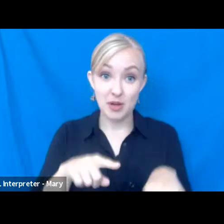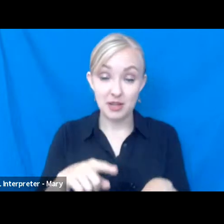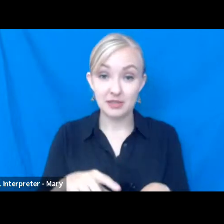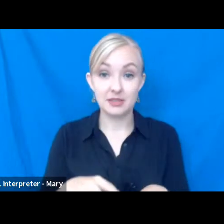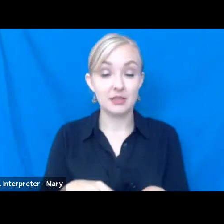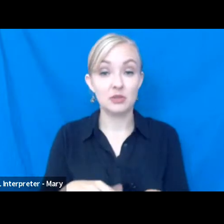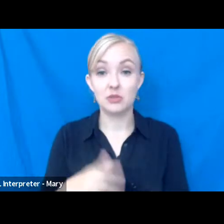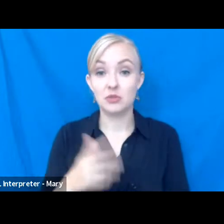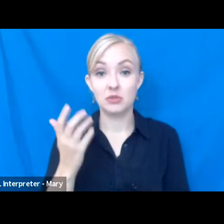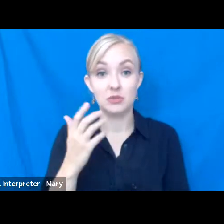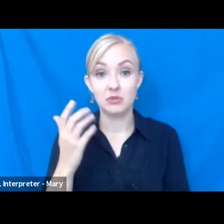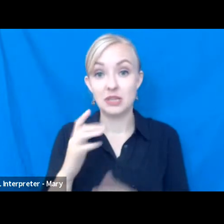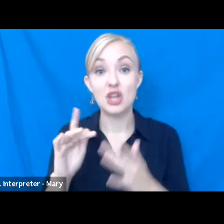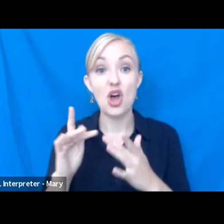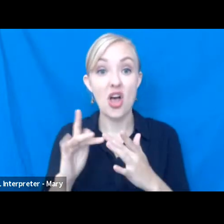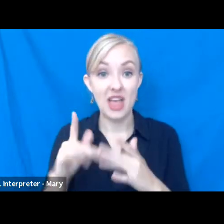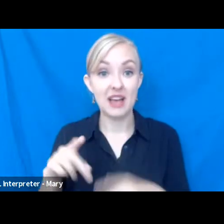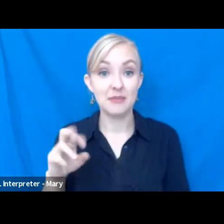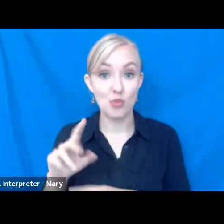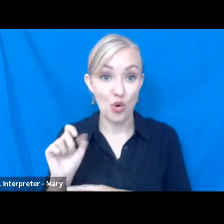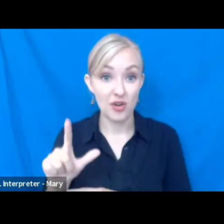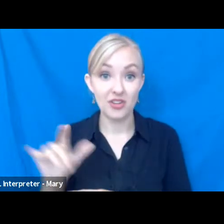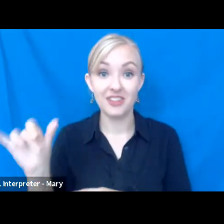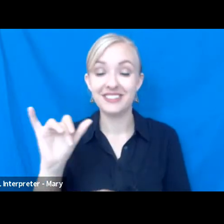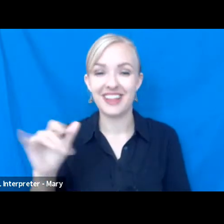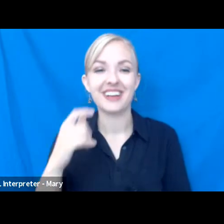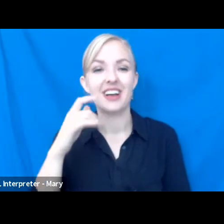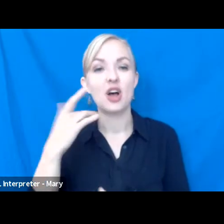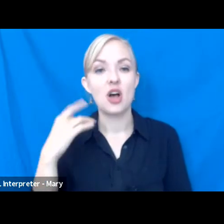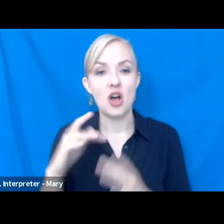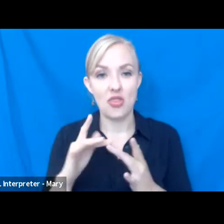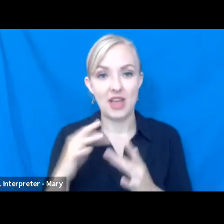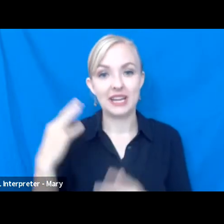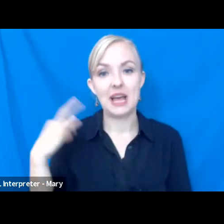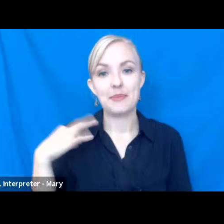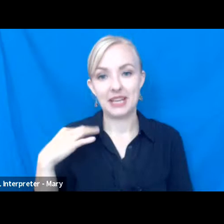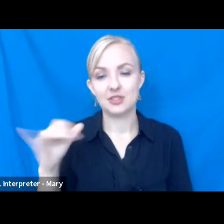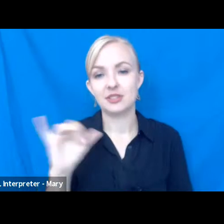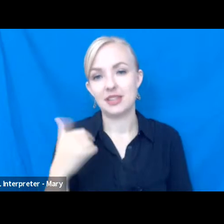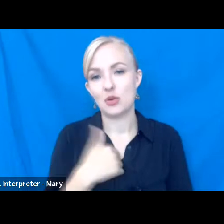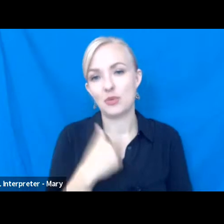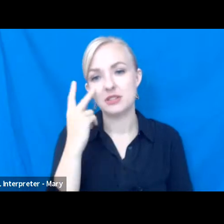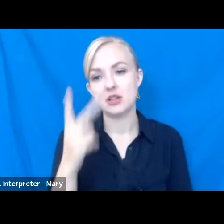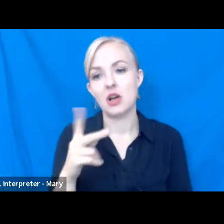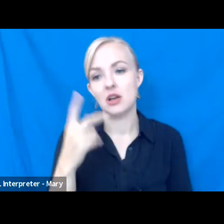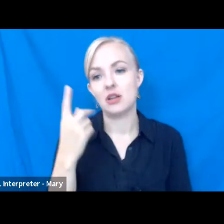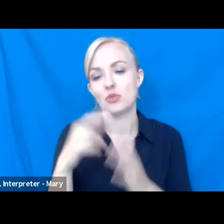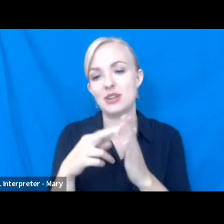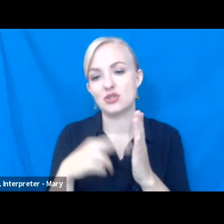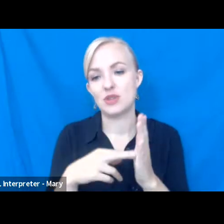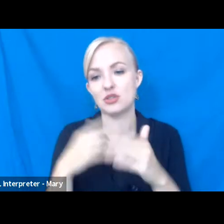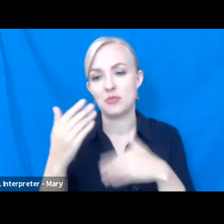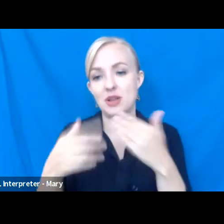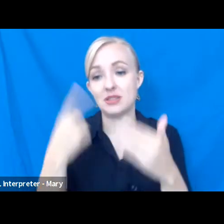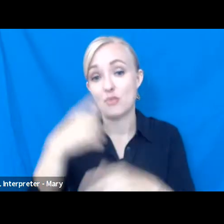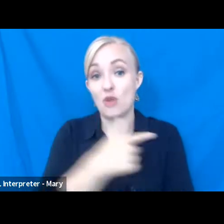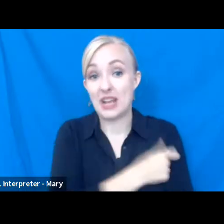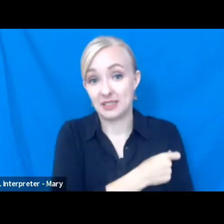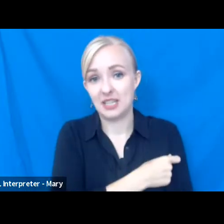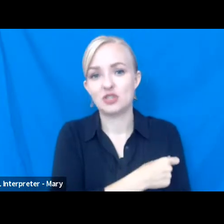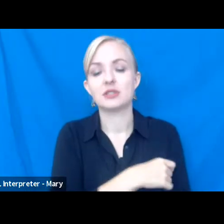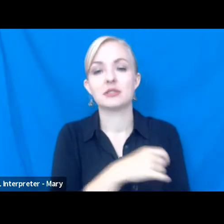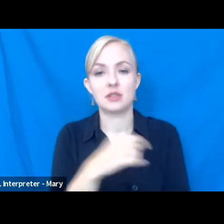portal applications like we saw in registration, in the registration process for vaccinations that we were